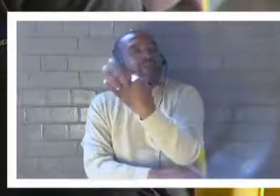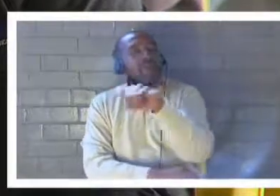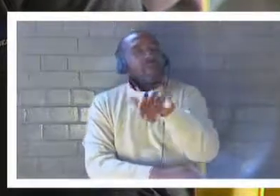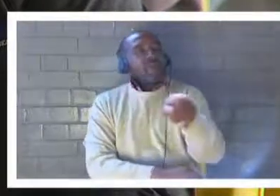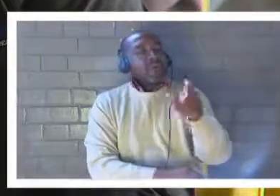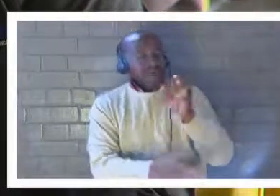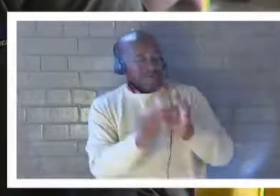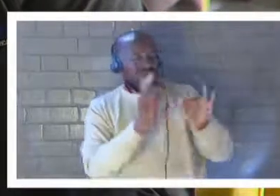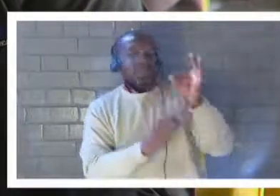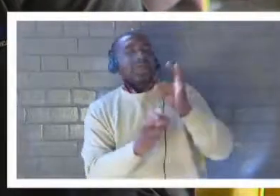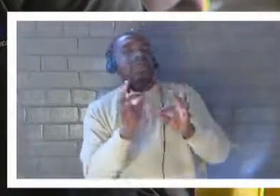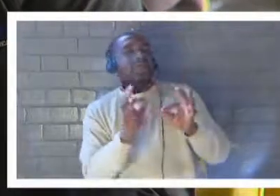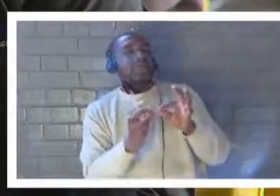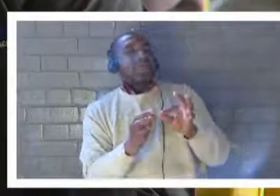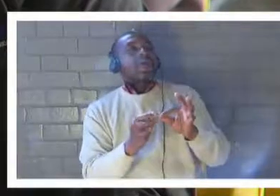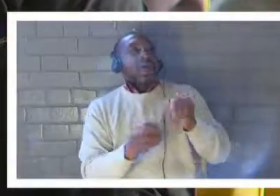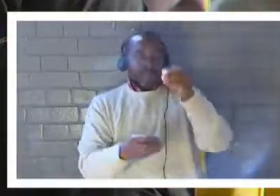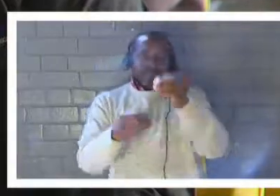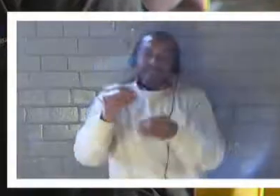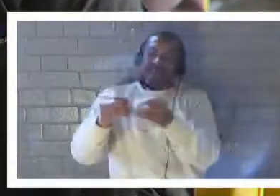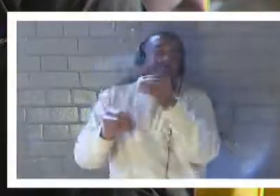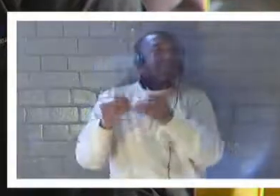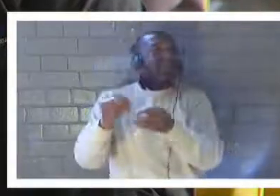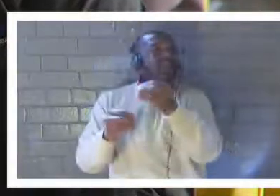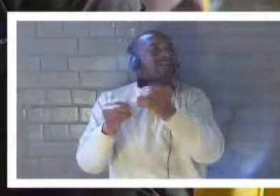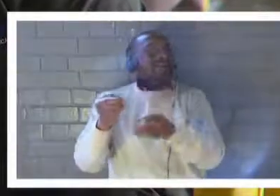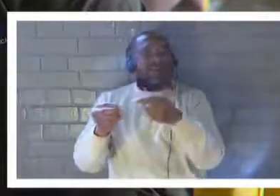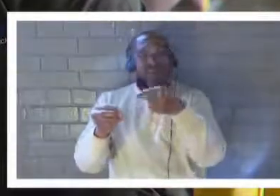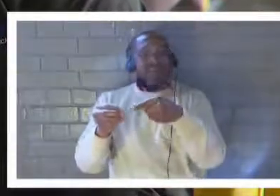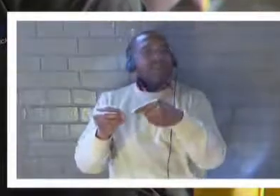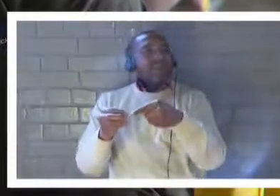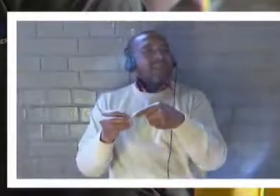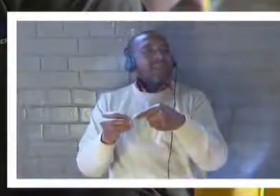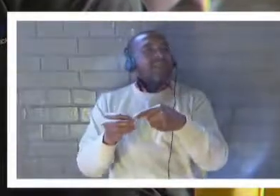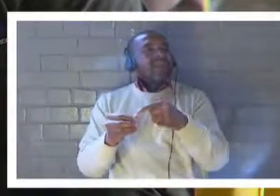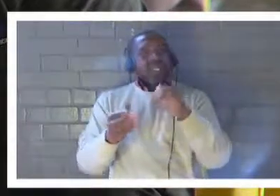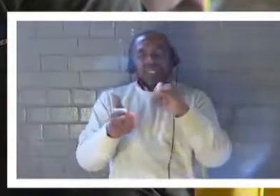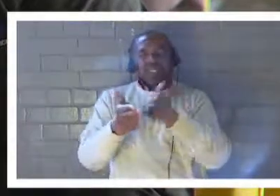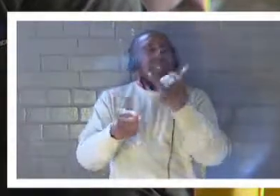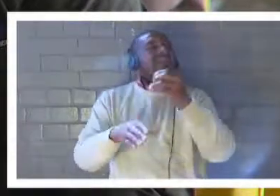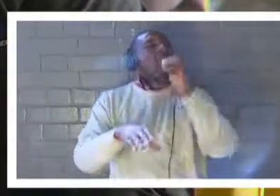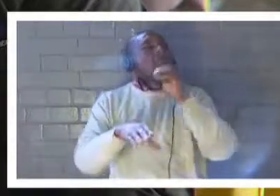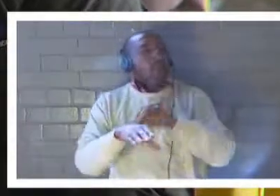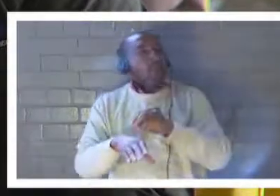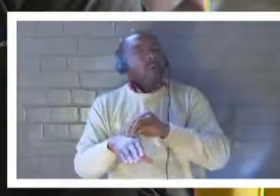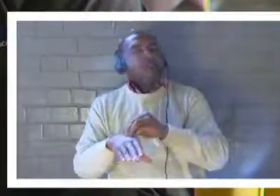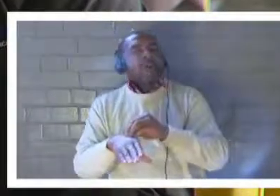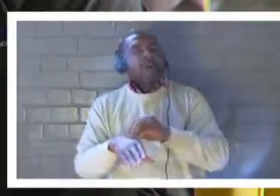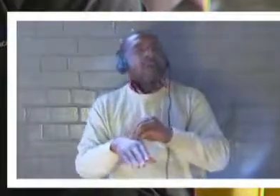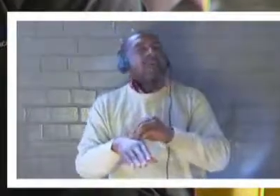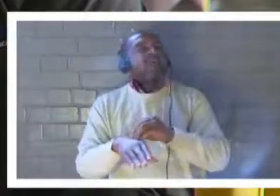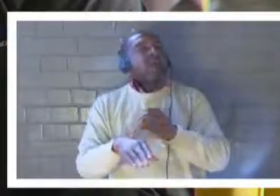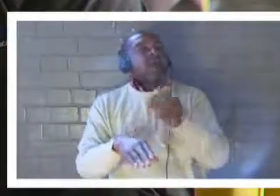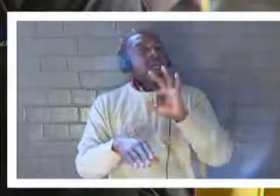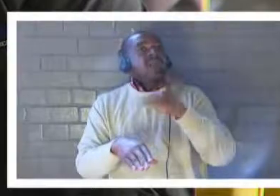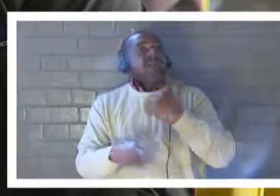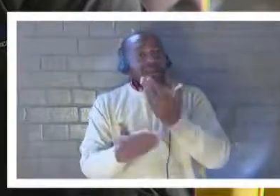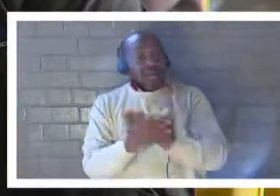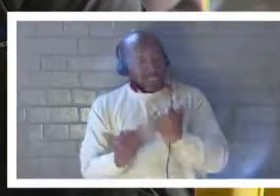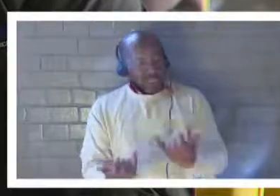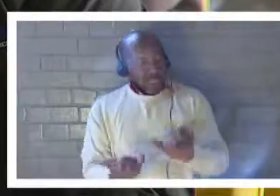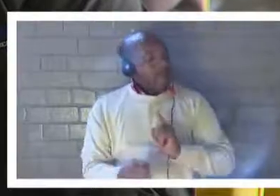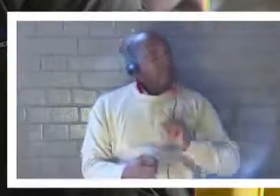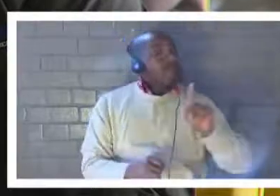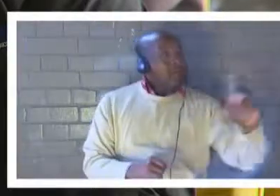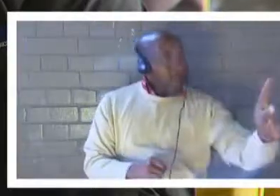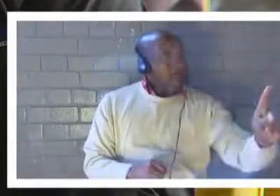maintenance it's a disaster. I mean, even if we can go now and do our